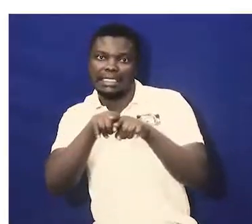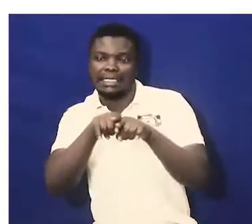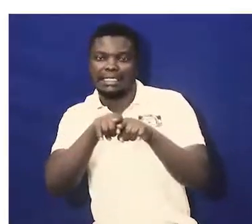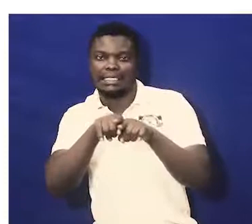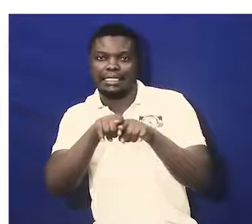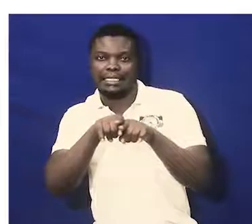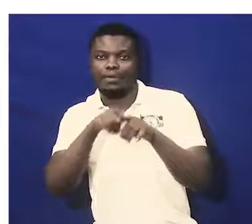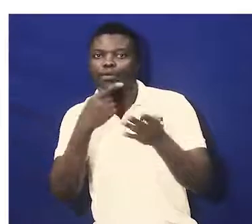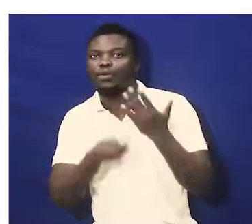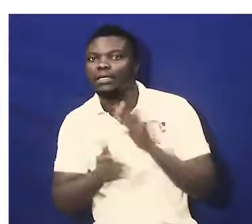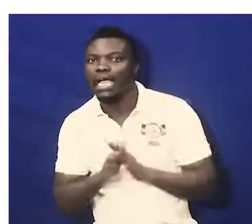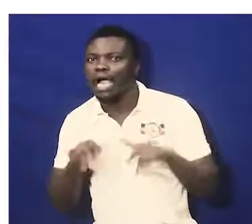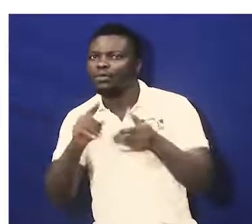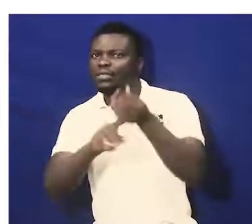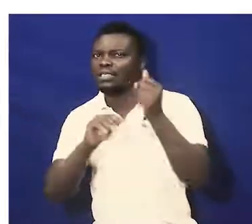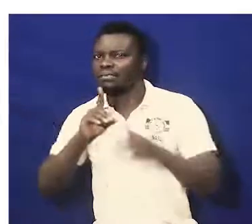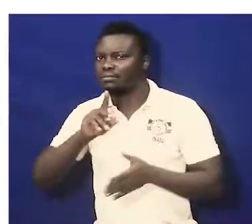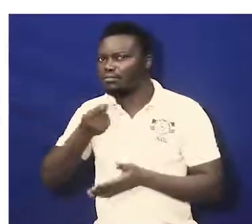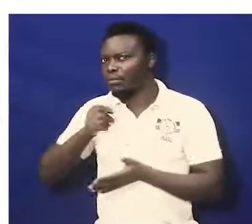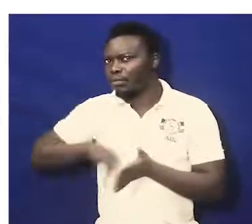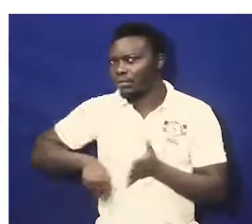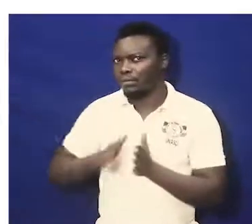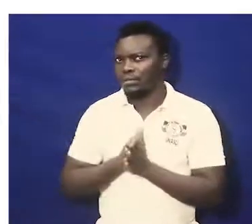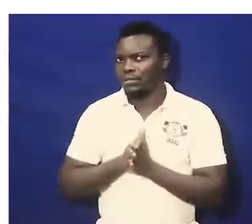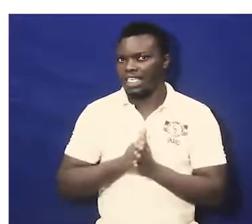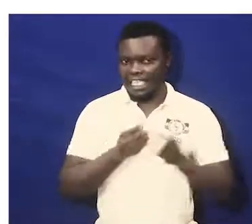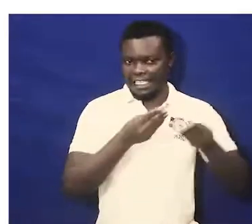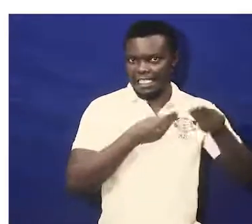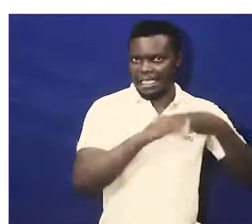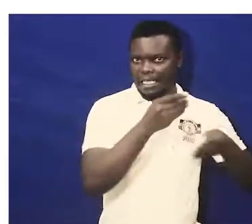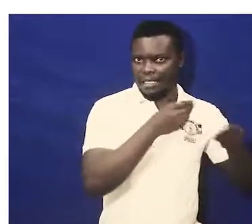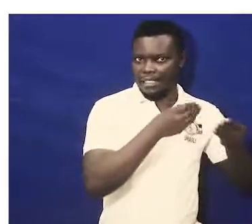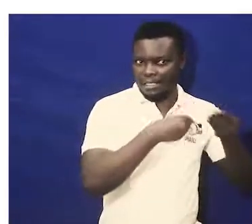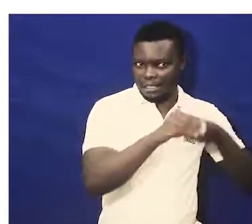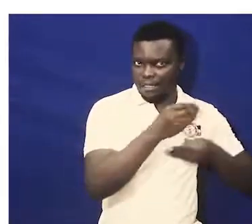minus cost price.